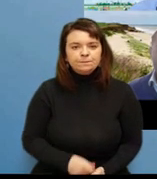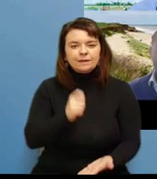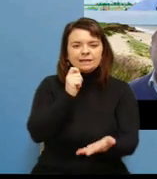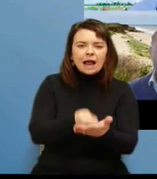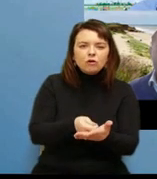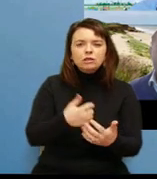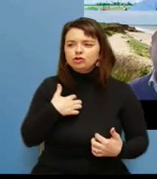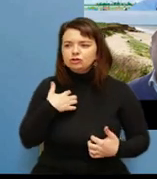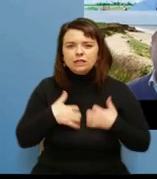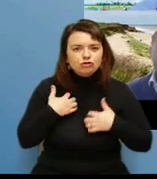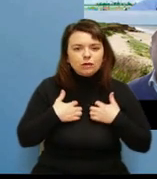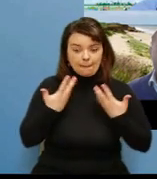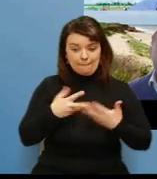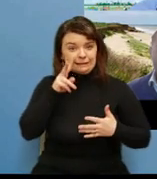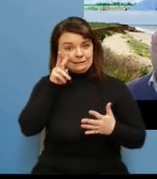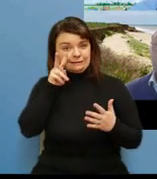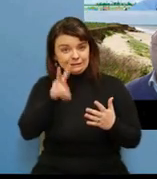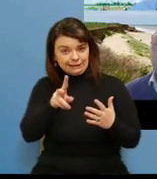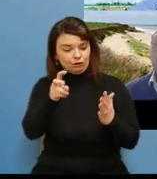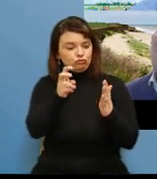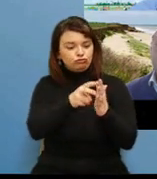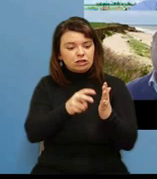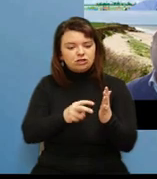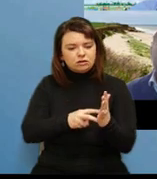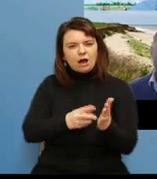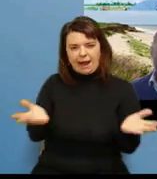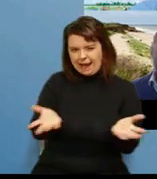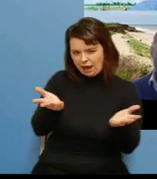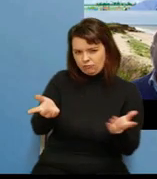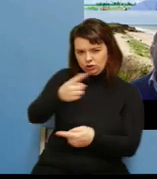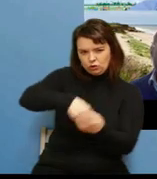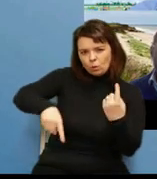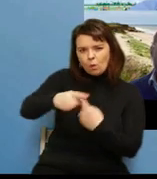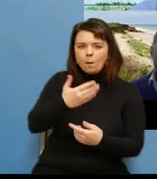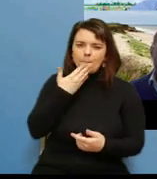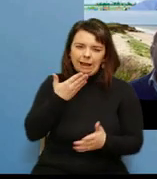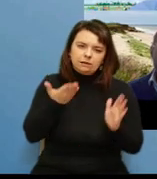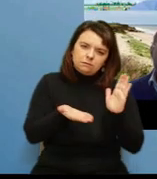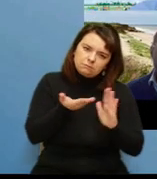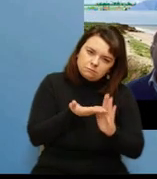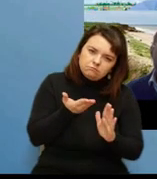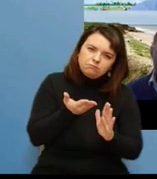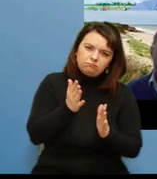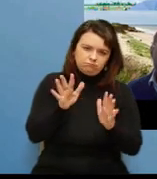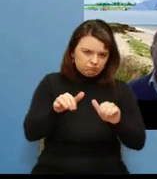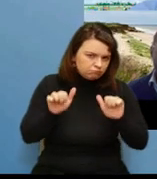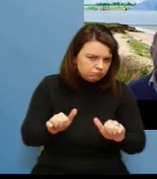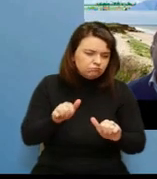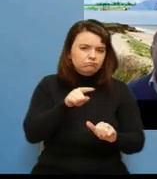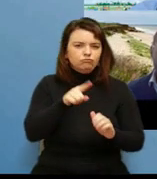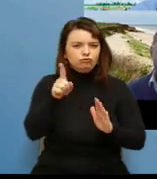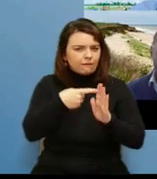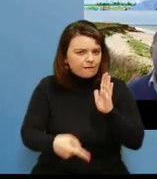Declarations of interest, you will have seen the register. Just an encouragement to all of you to make sure it's up to date and that it also